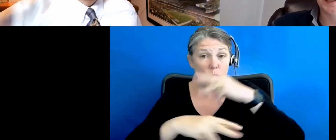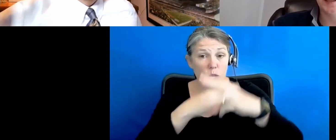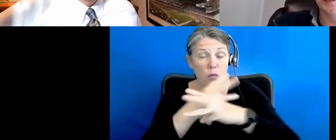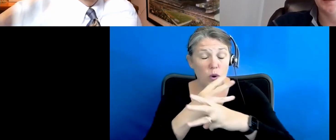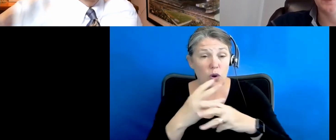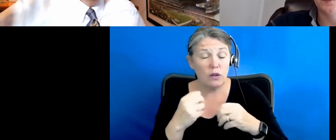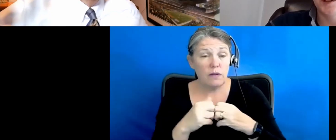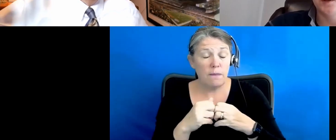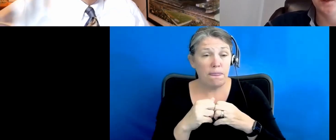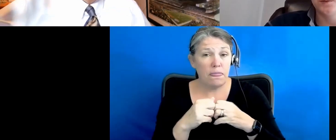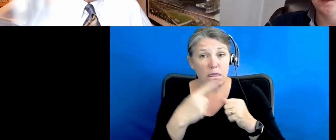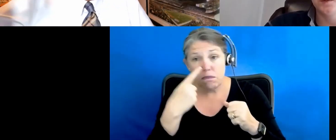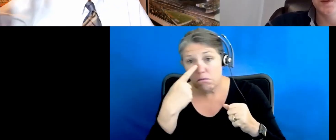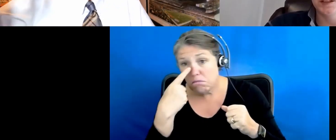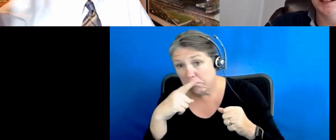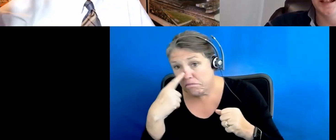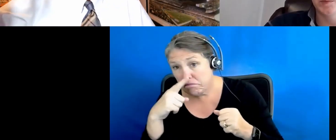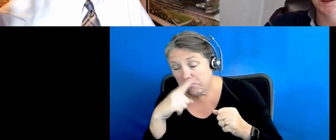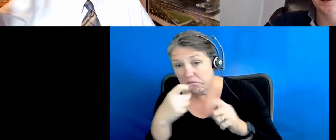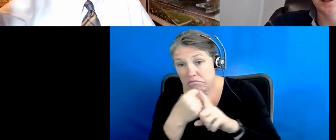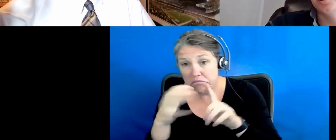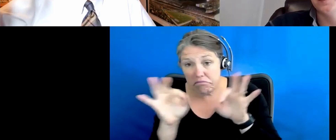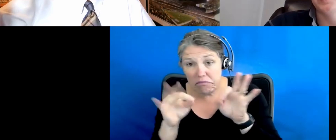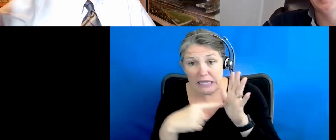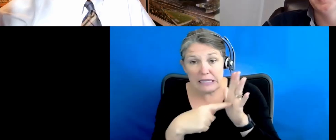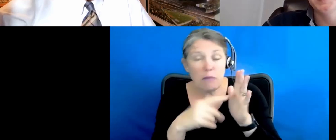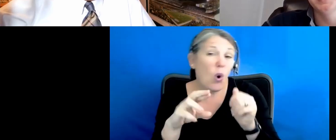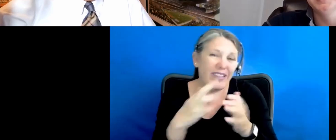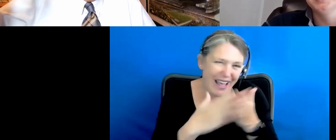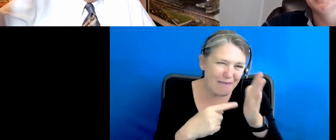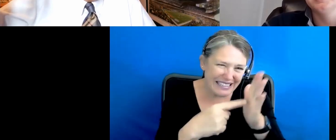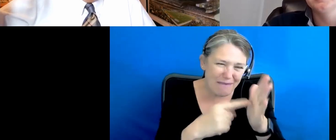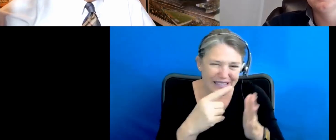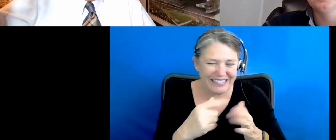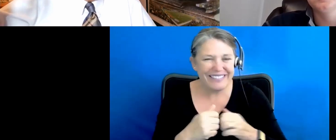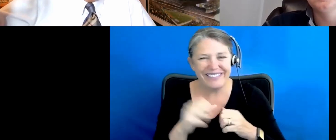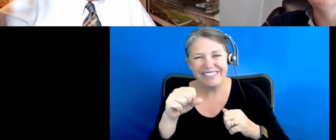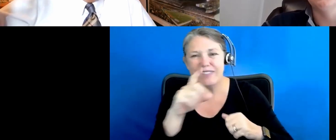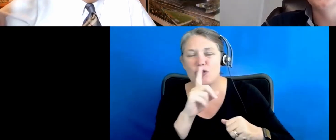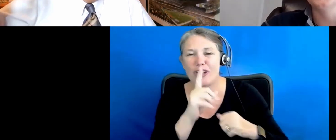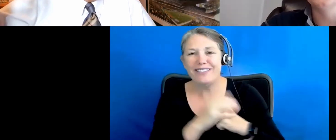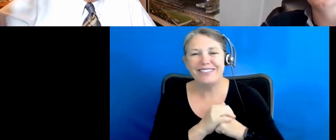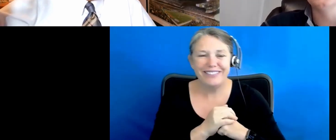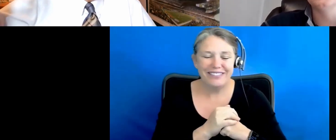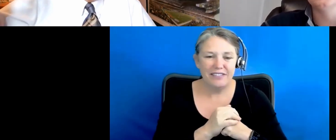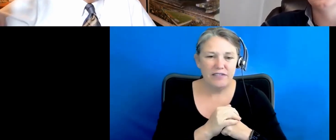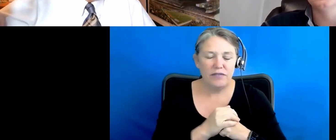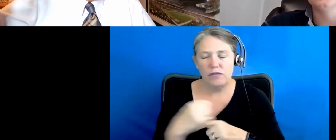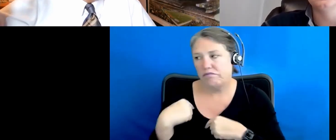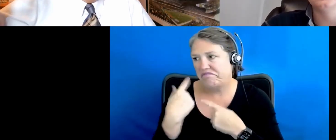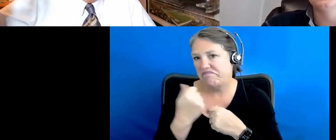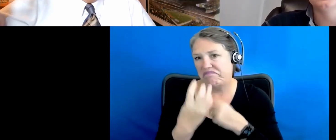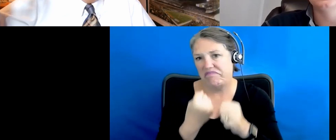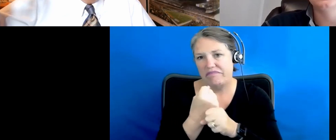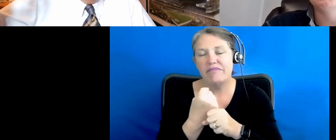give a few examples, or could you give some examples? Sure. So over the last couple of